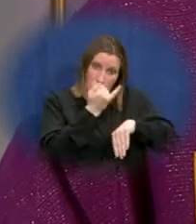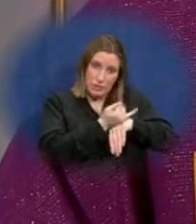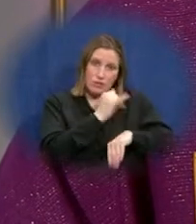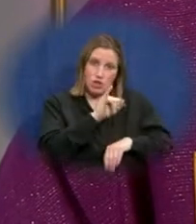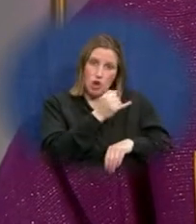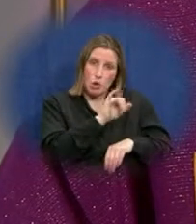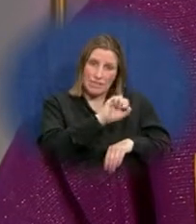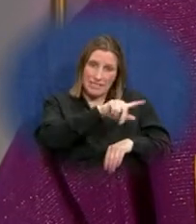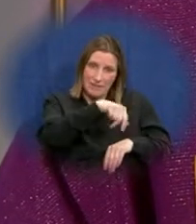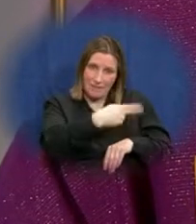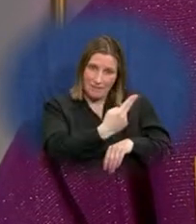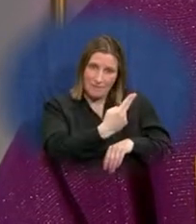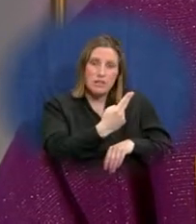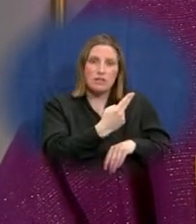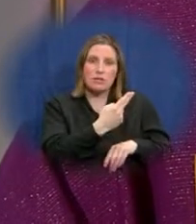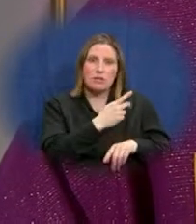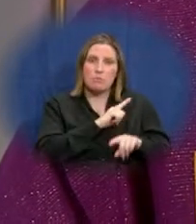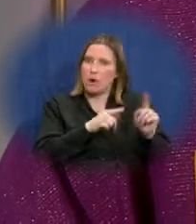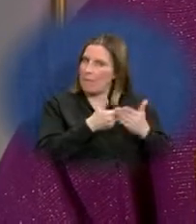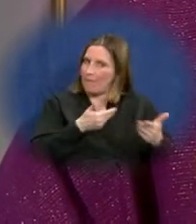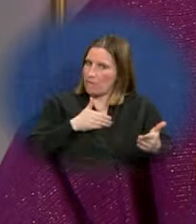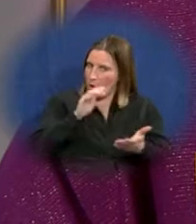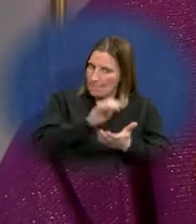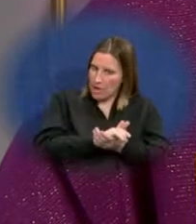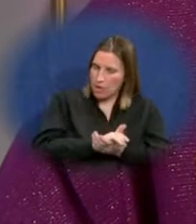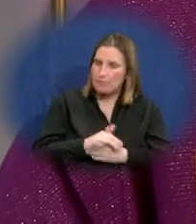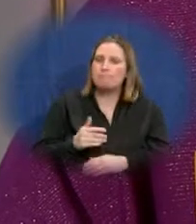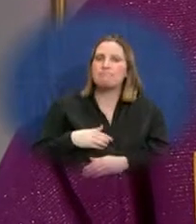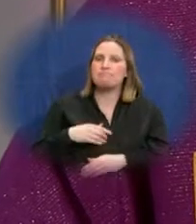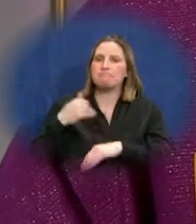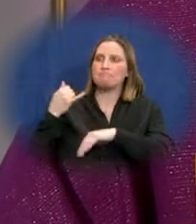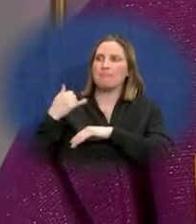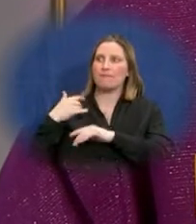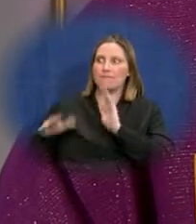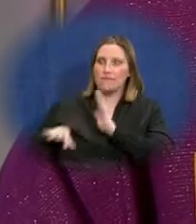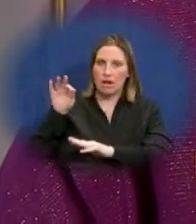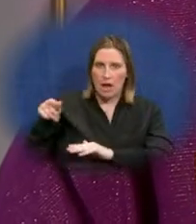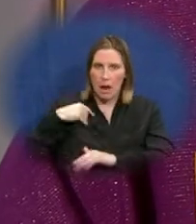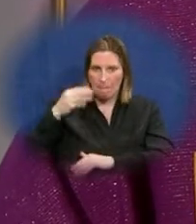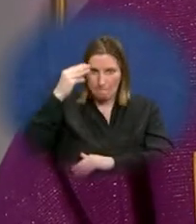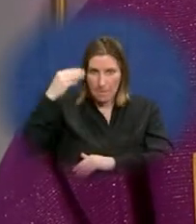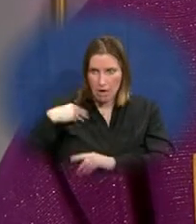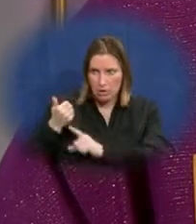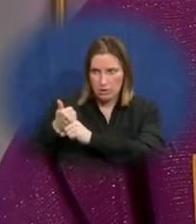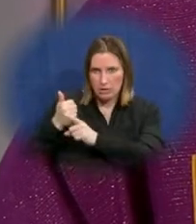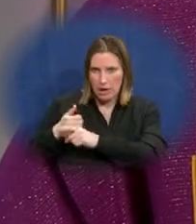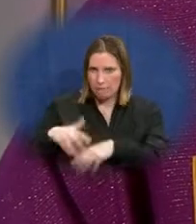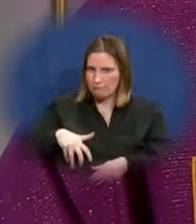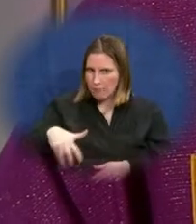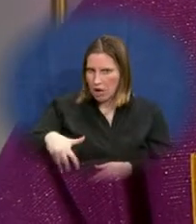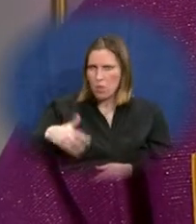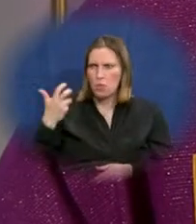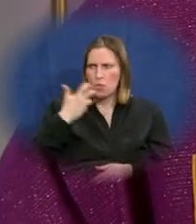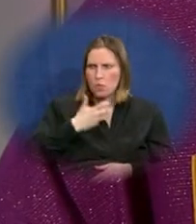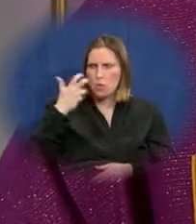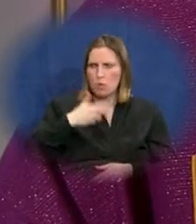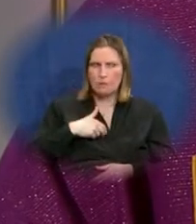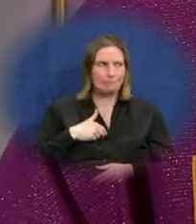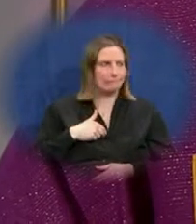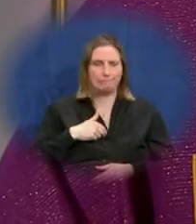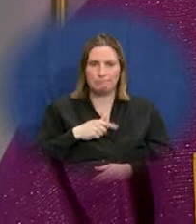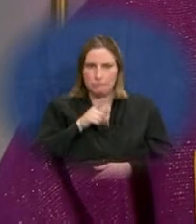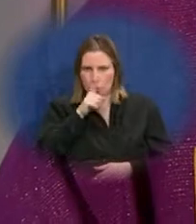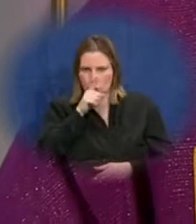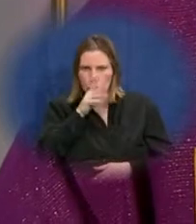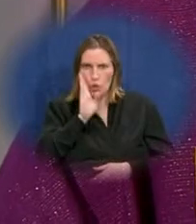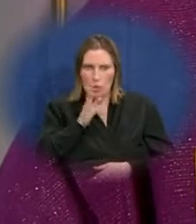with child through the power of the Holy Spirit. Joseph, her husband, an upright man, unwilling to expose her to the law, decided to divorce